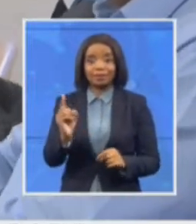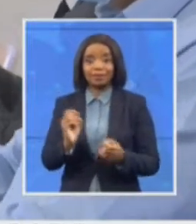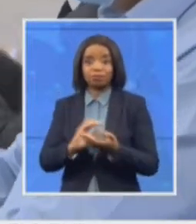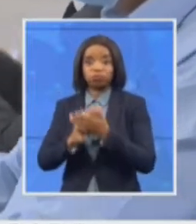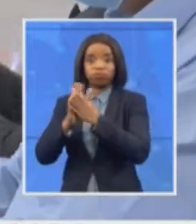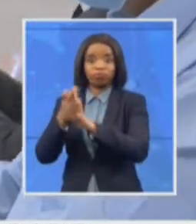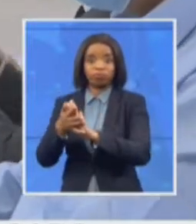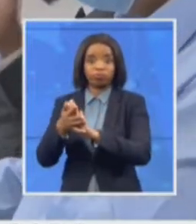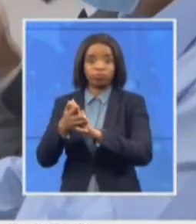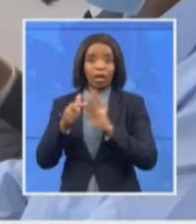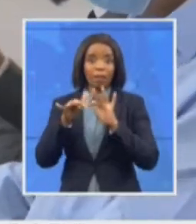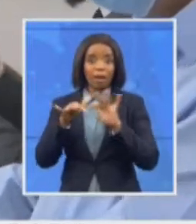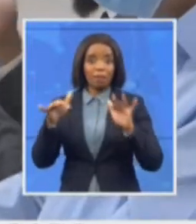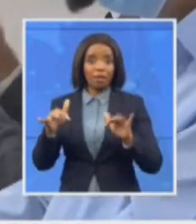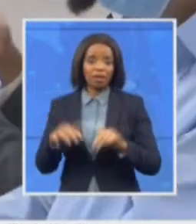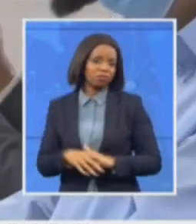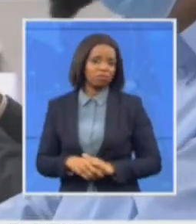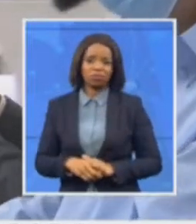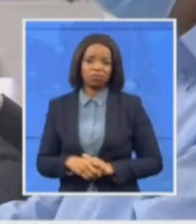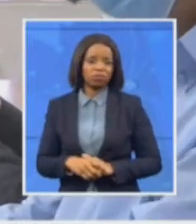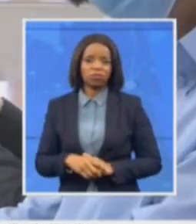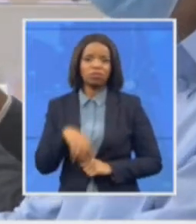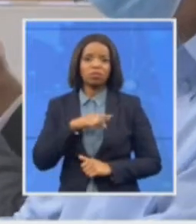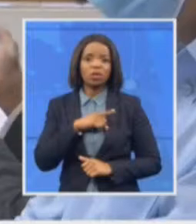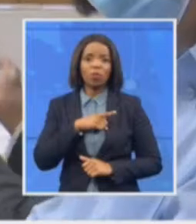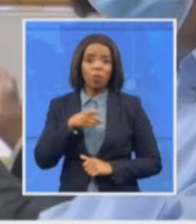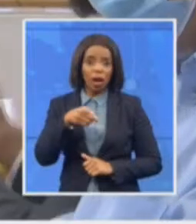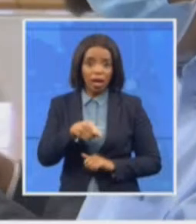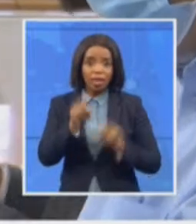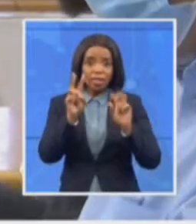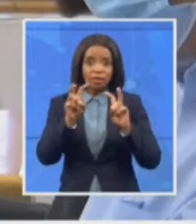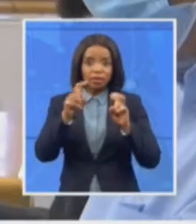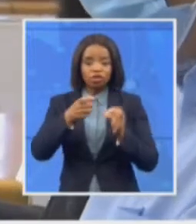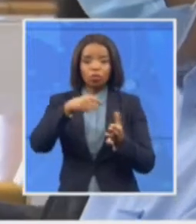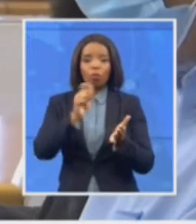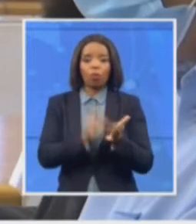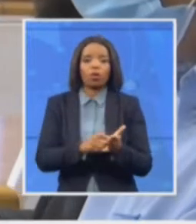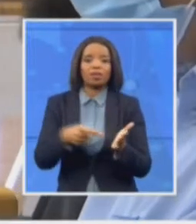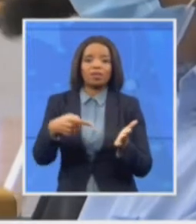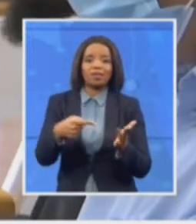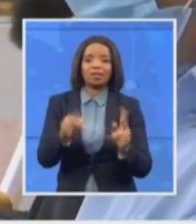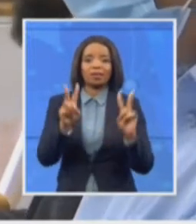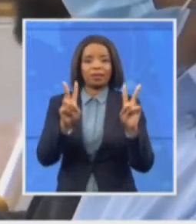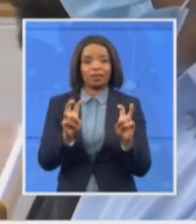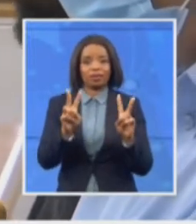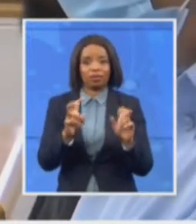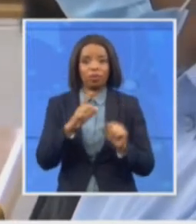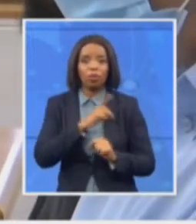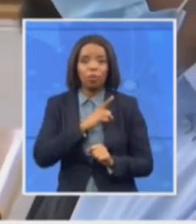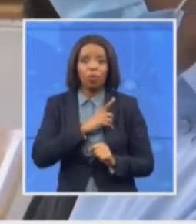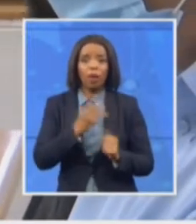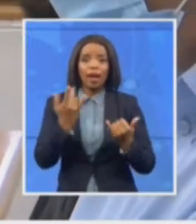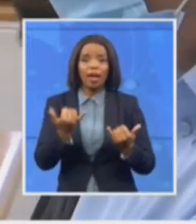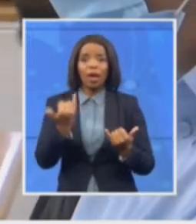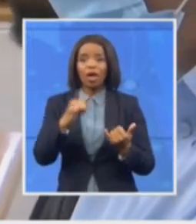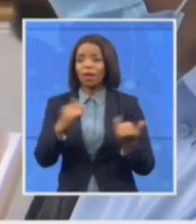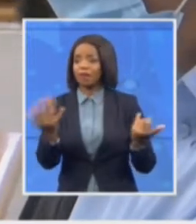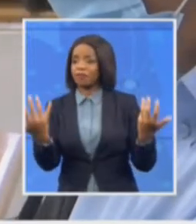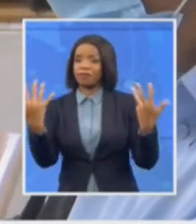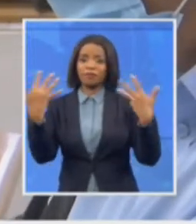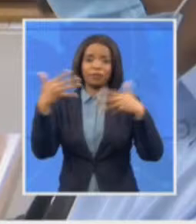Because if you dilute and minimize the test to just that, it would mean that every charge